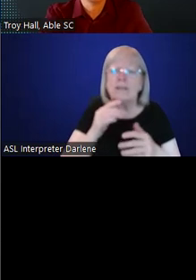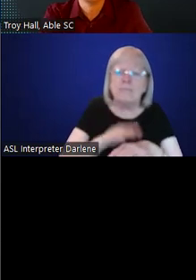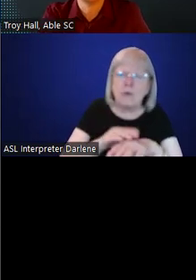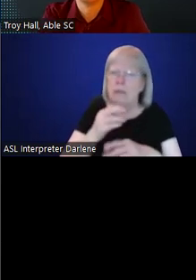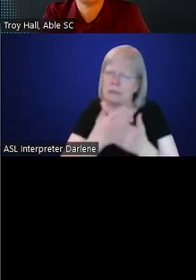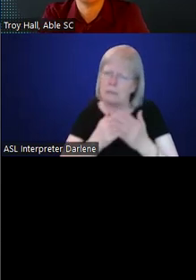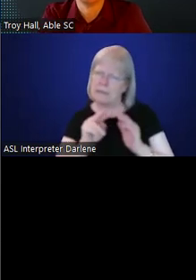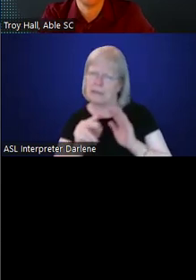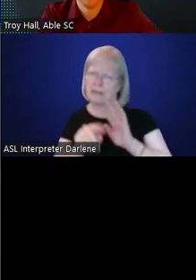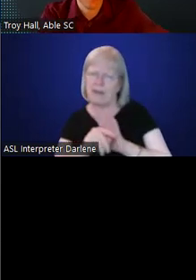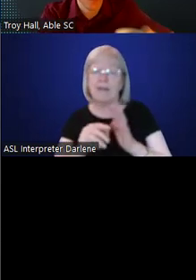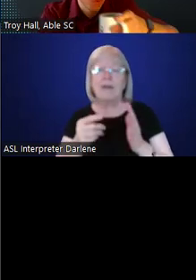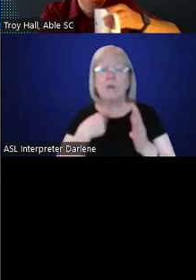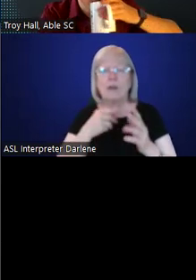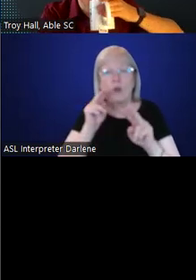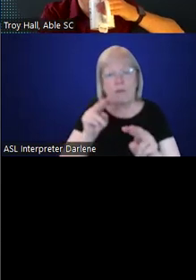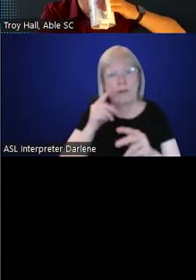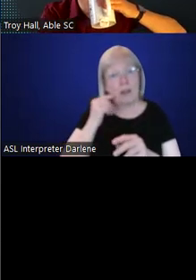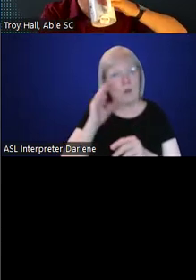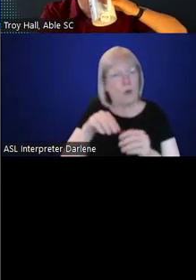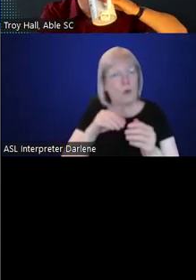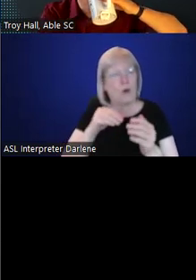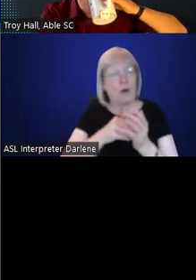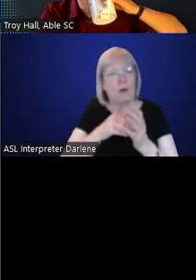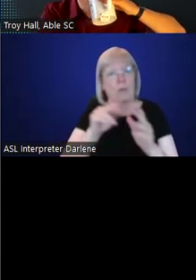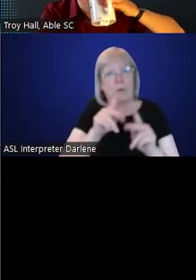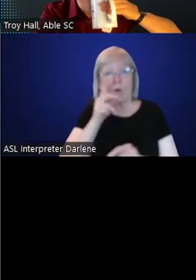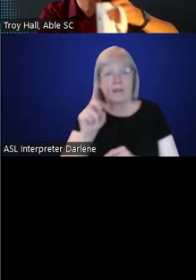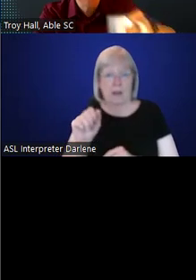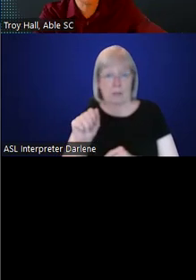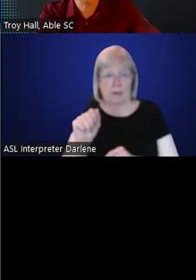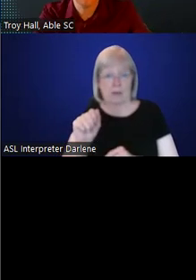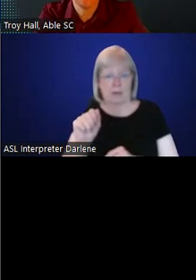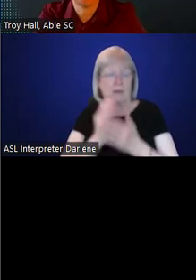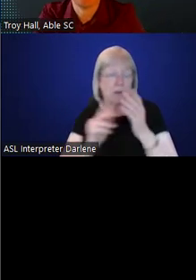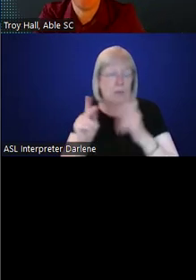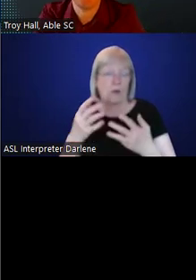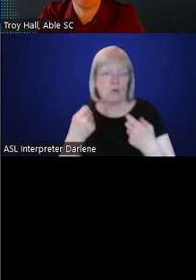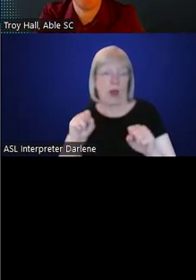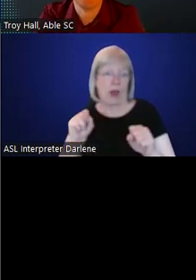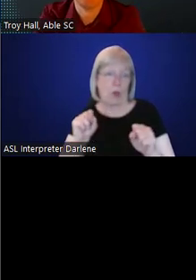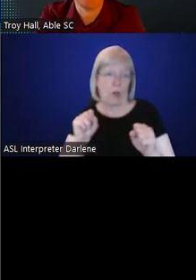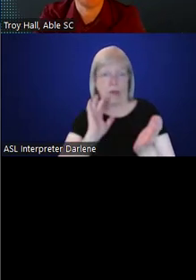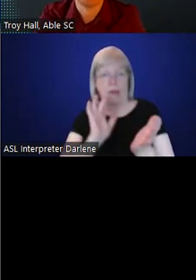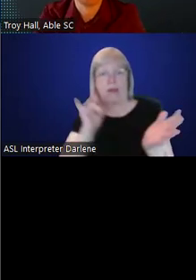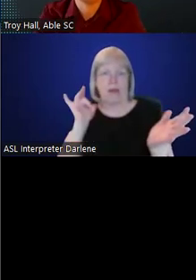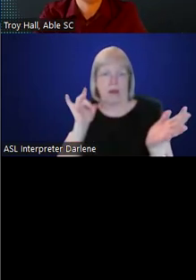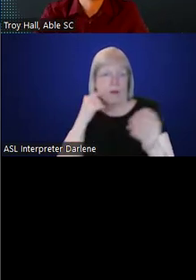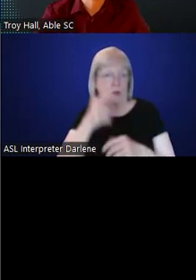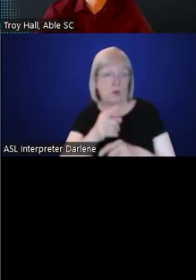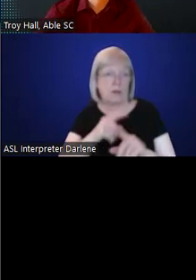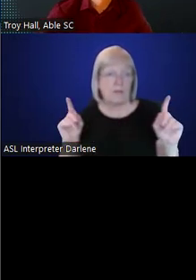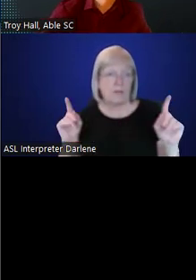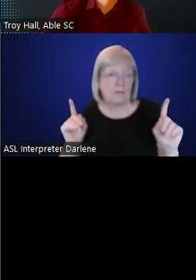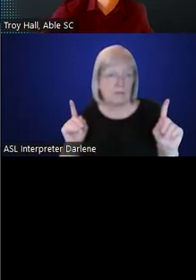for. Some people who are disabled, there are people who want to take advantage of you. And just because you're different,